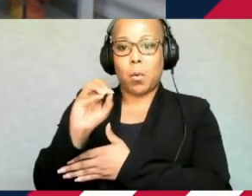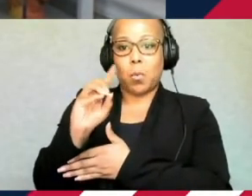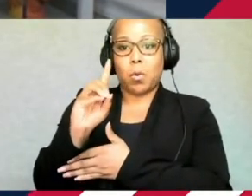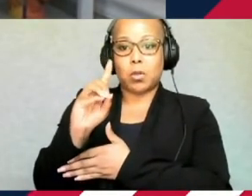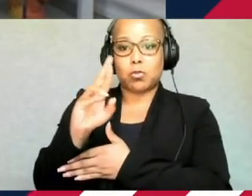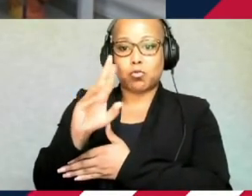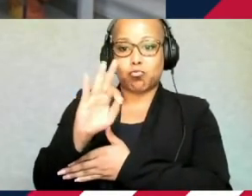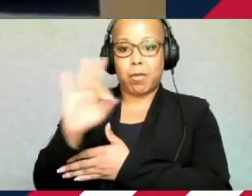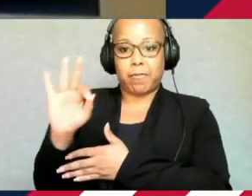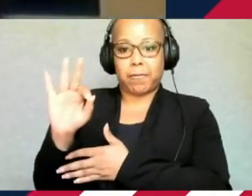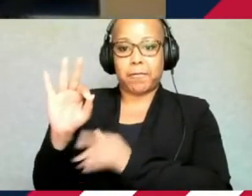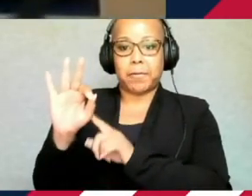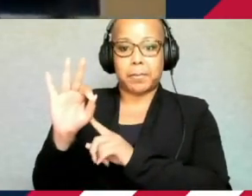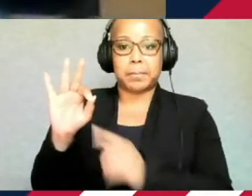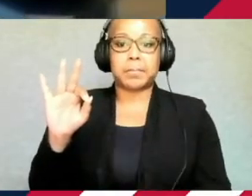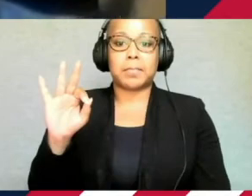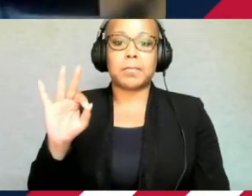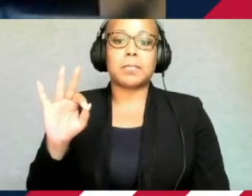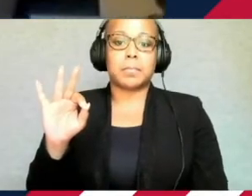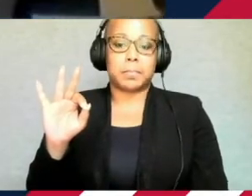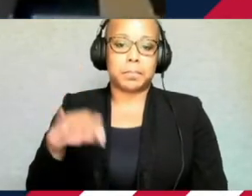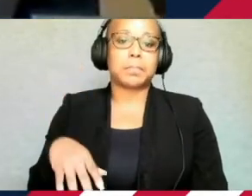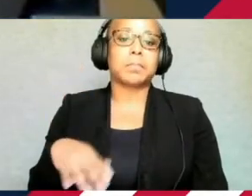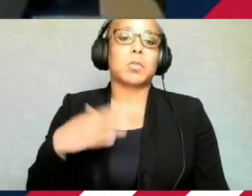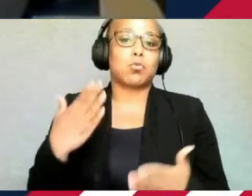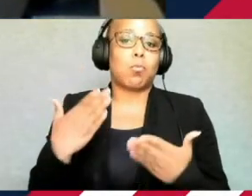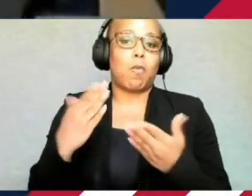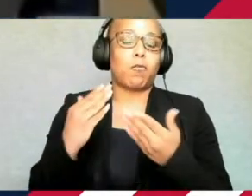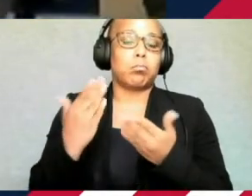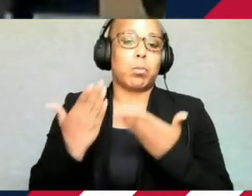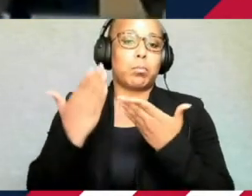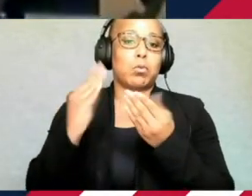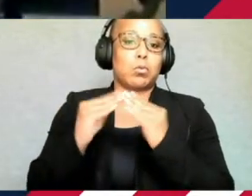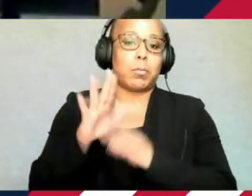5, or to offer proposal number 5, excuse me.